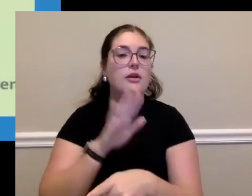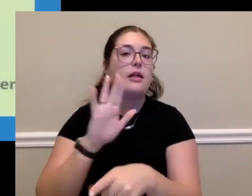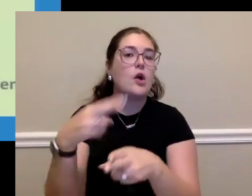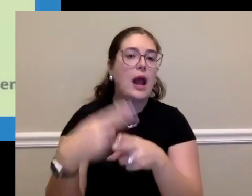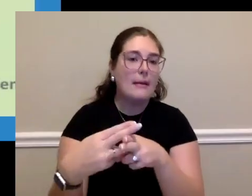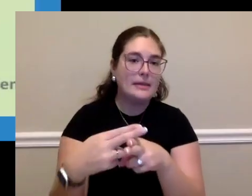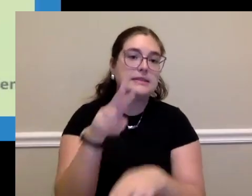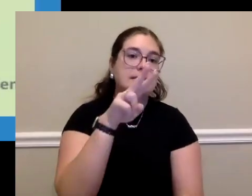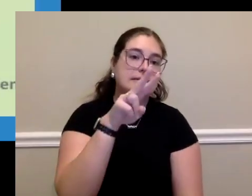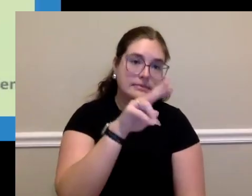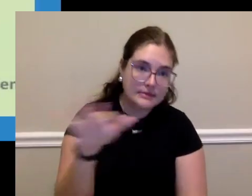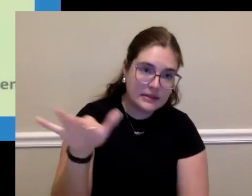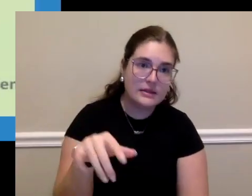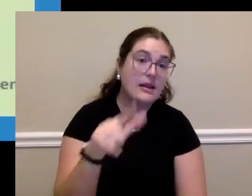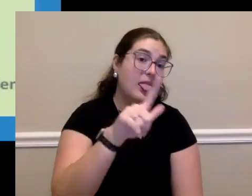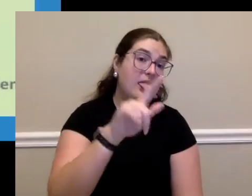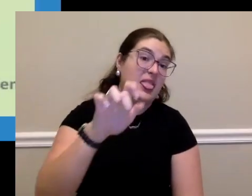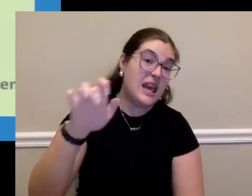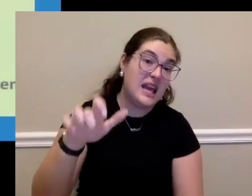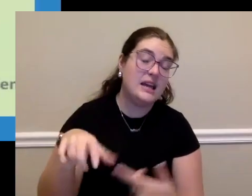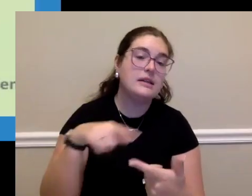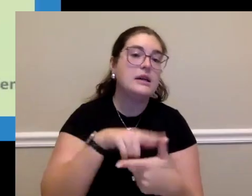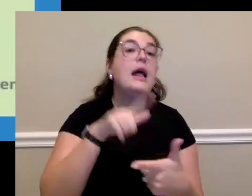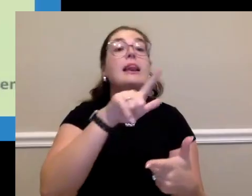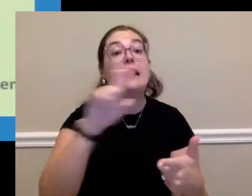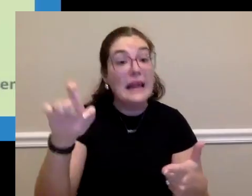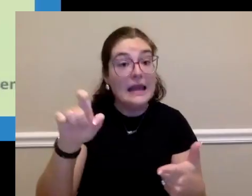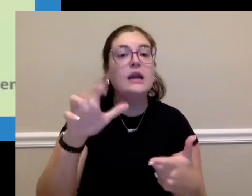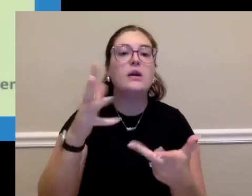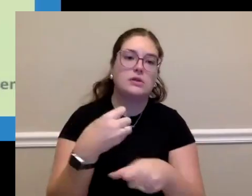is Lee, and Lee wants to make an appointment.